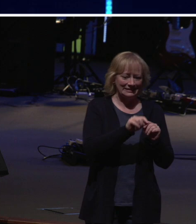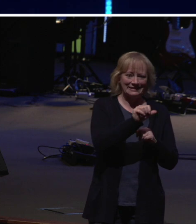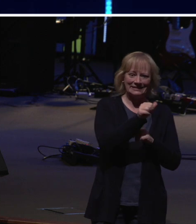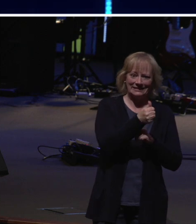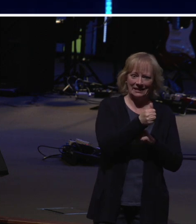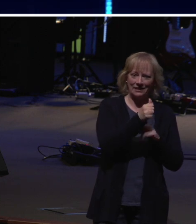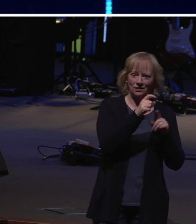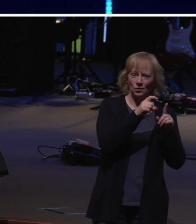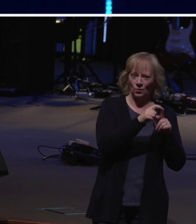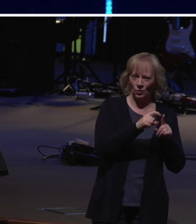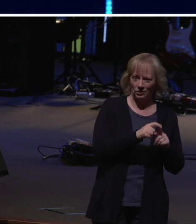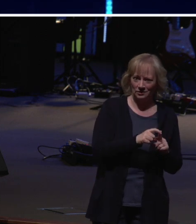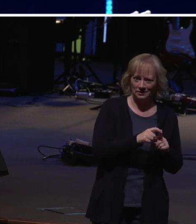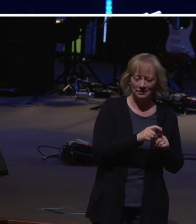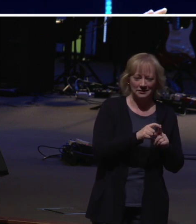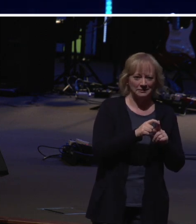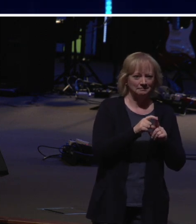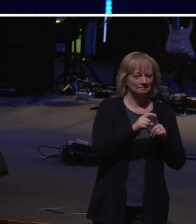there's no excuse.